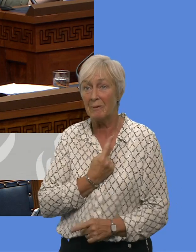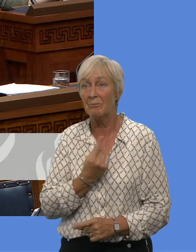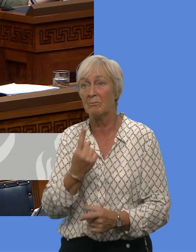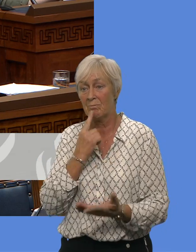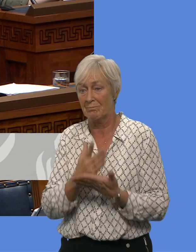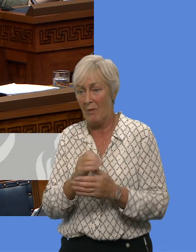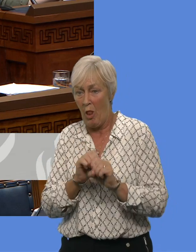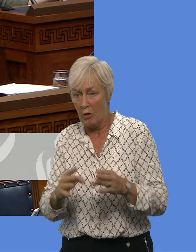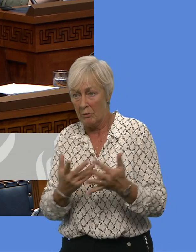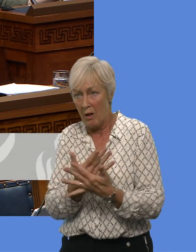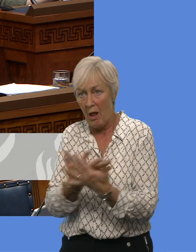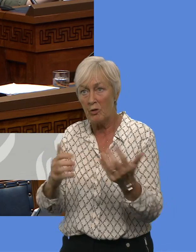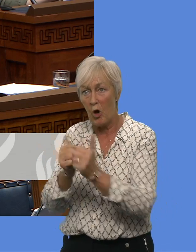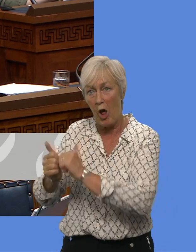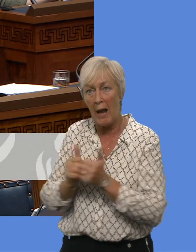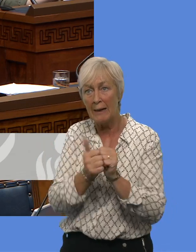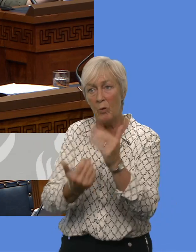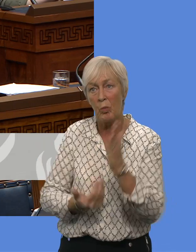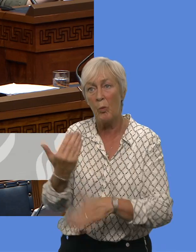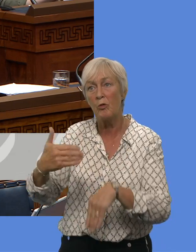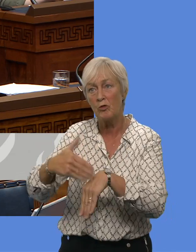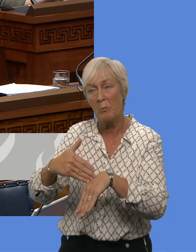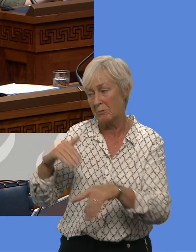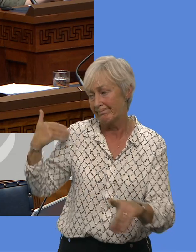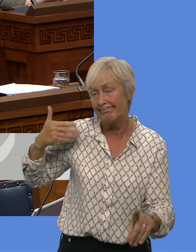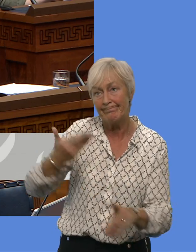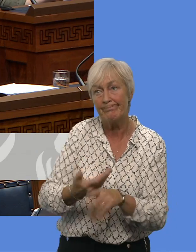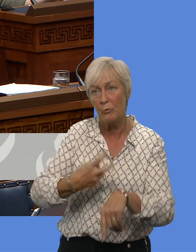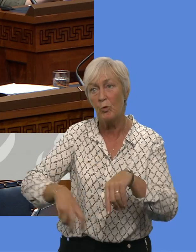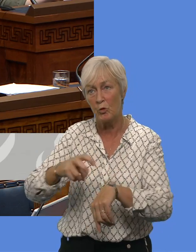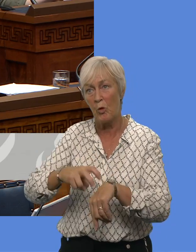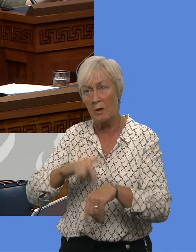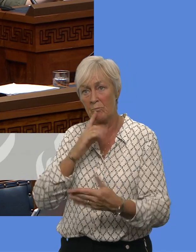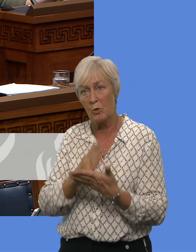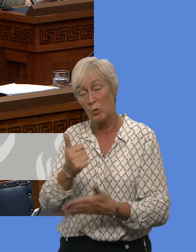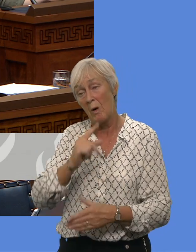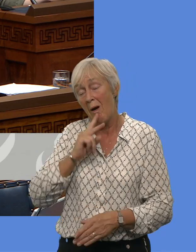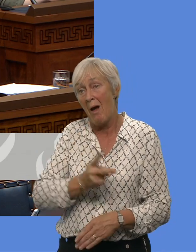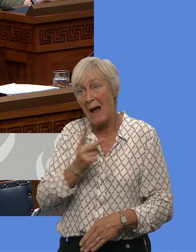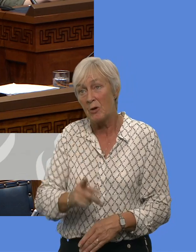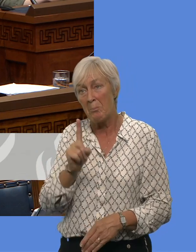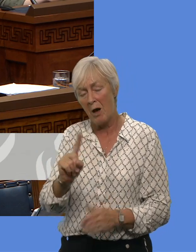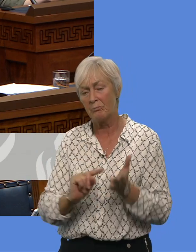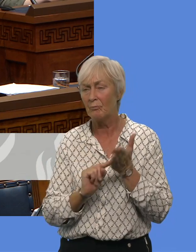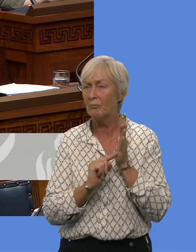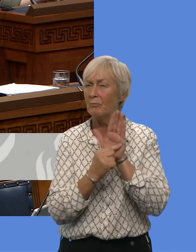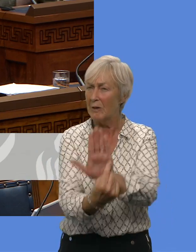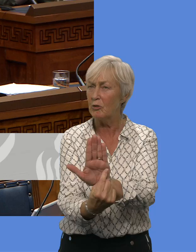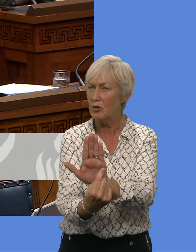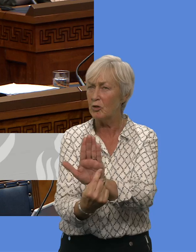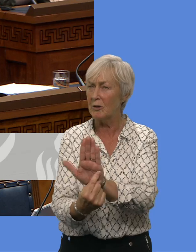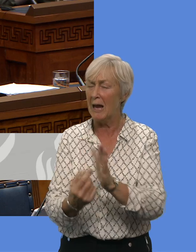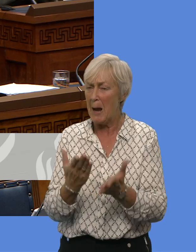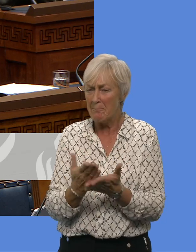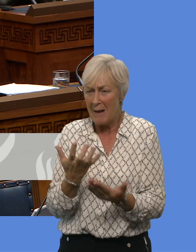32 colleagues throughout the Troubles and over the history of Northern Ireland, that is a good answer. But in reflection in terms of, is